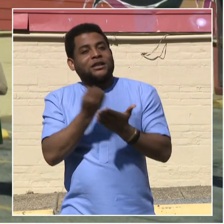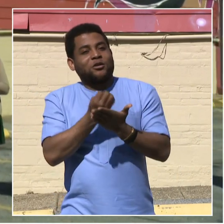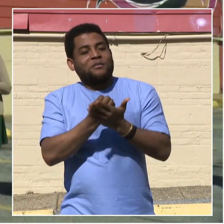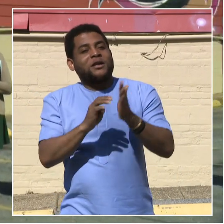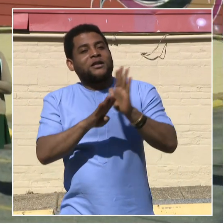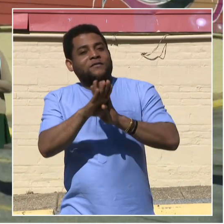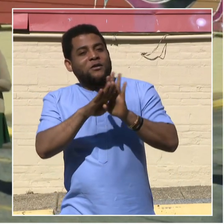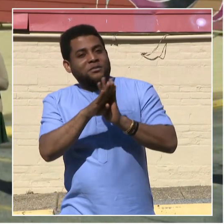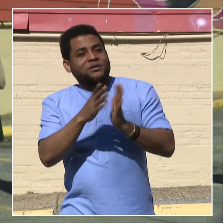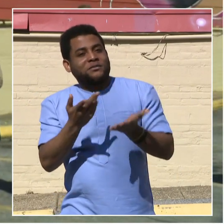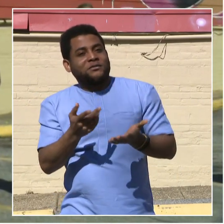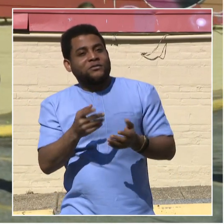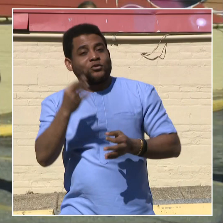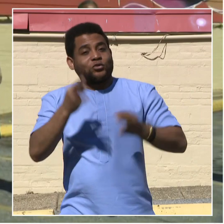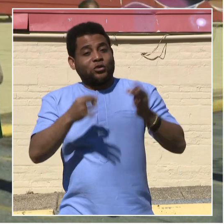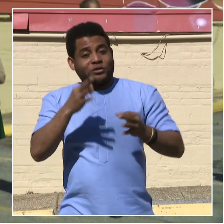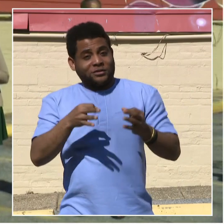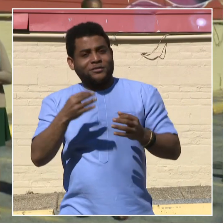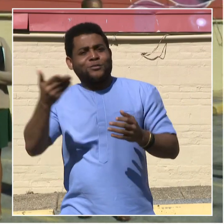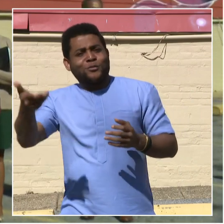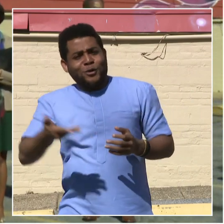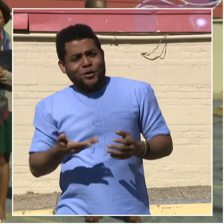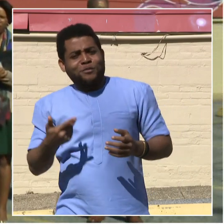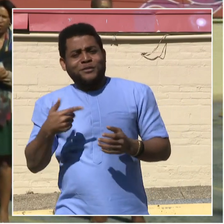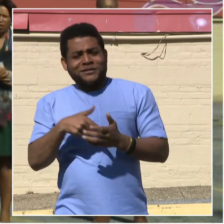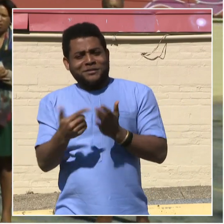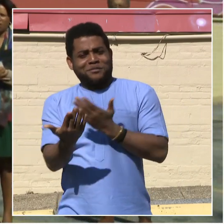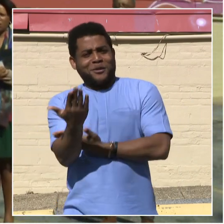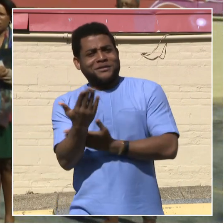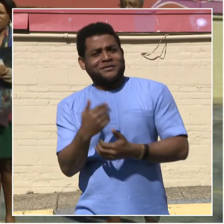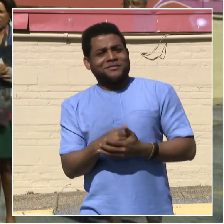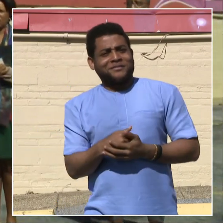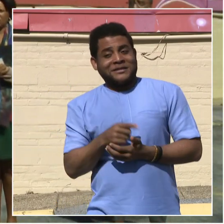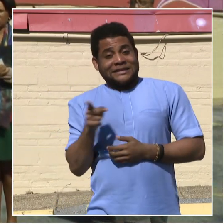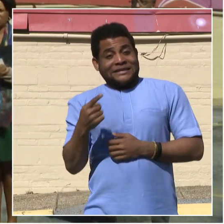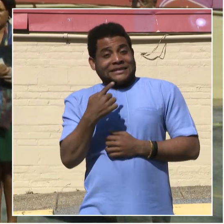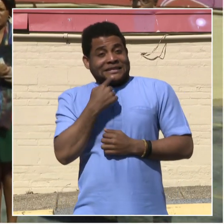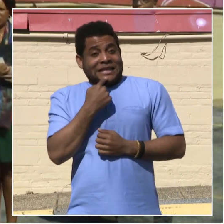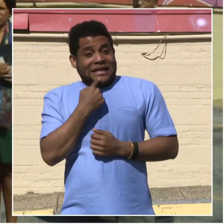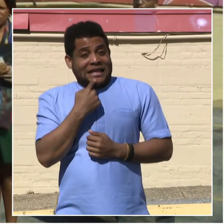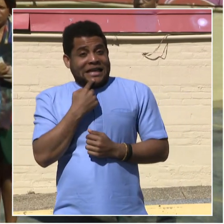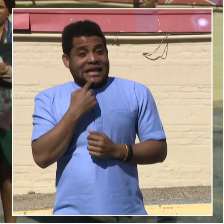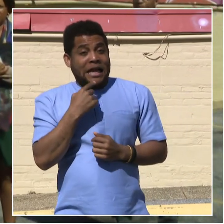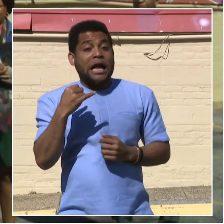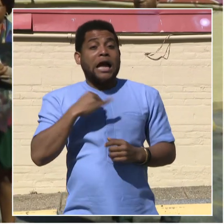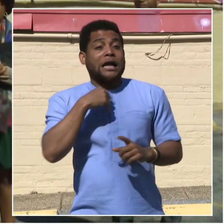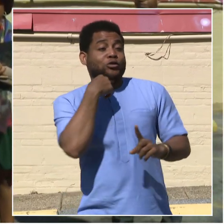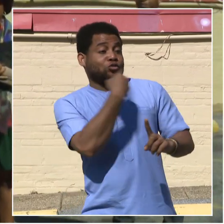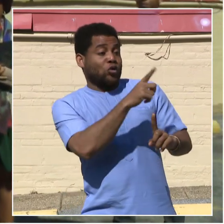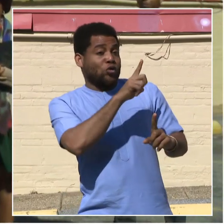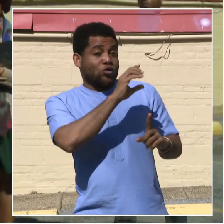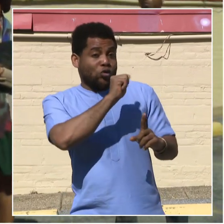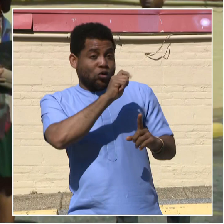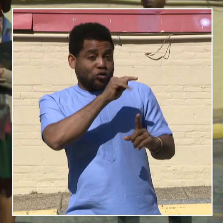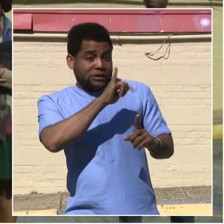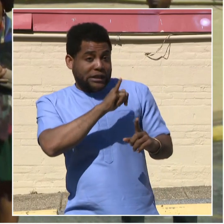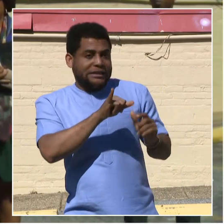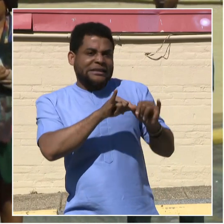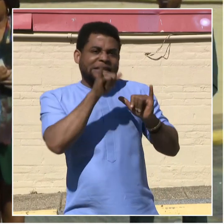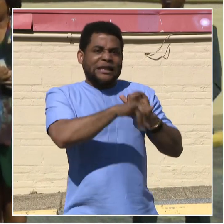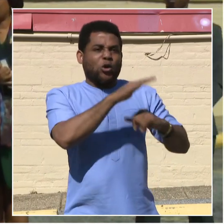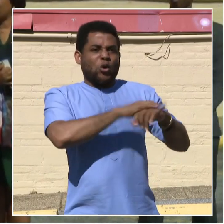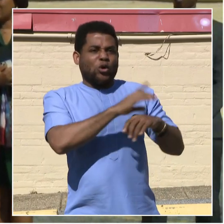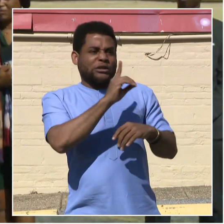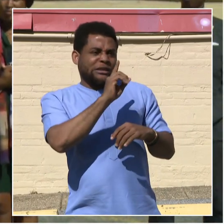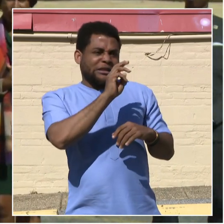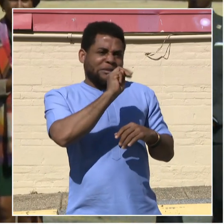me here this morning, and she said, I told Latoya to stay on DEMPED, and that DEMPED is going to find a